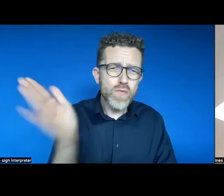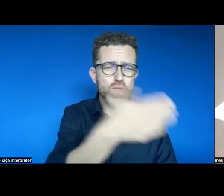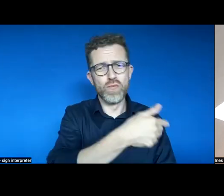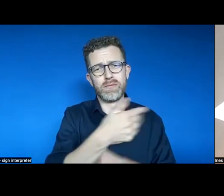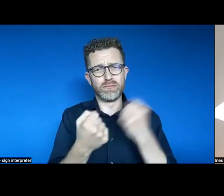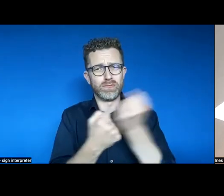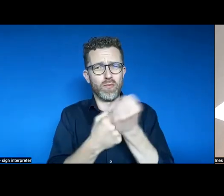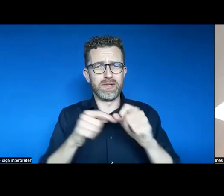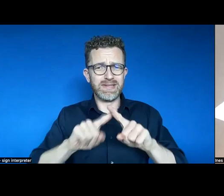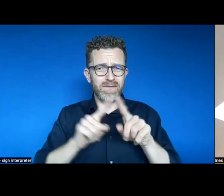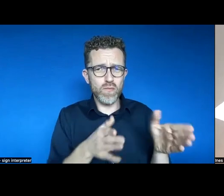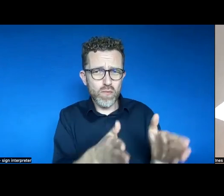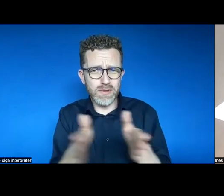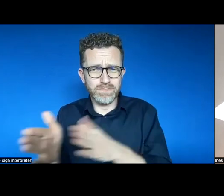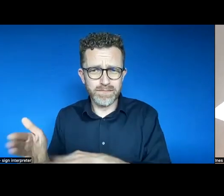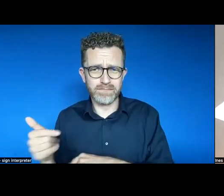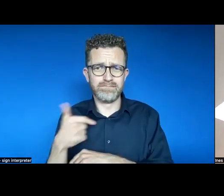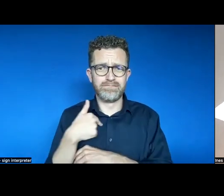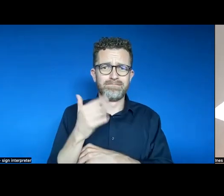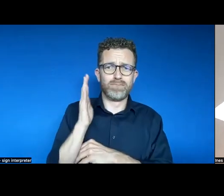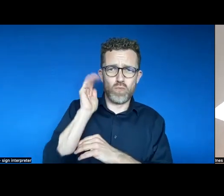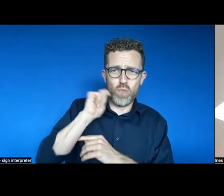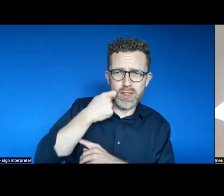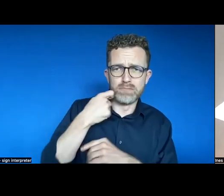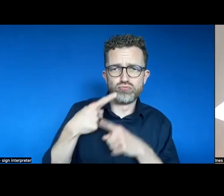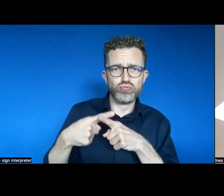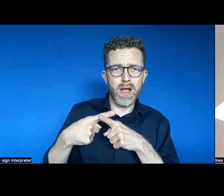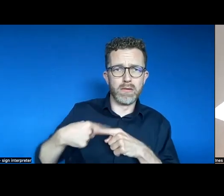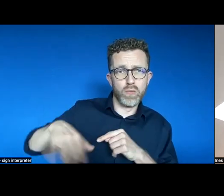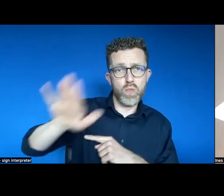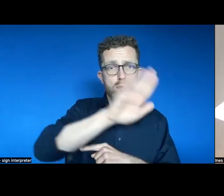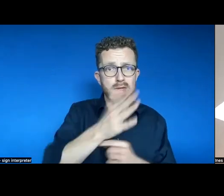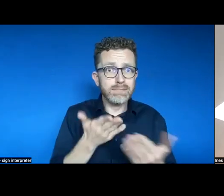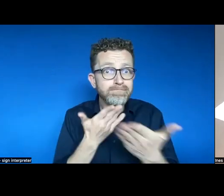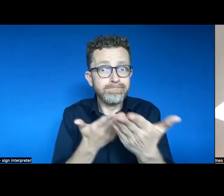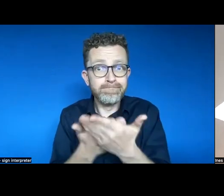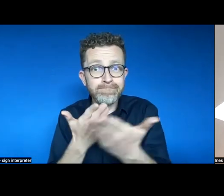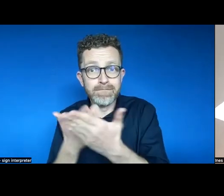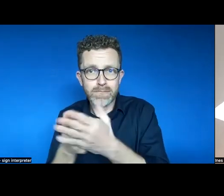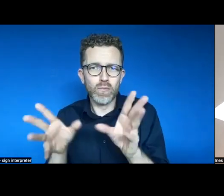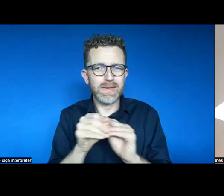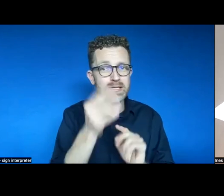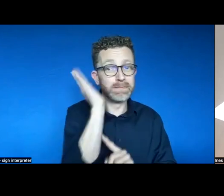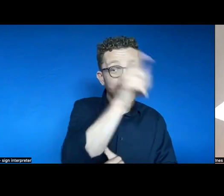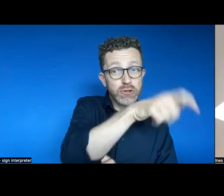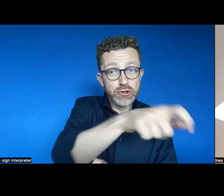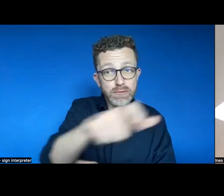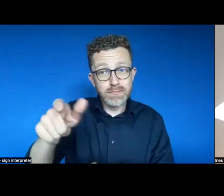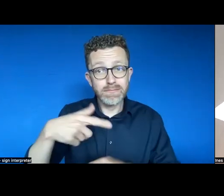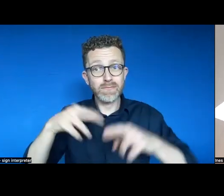facilitate some connections and maybe future cooperation. And with this, I would close